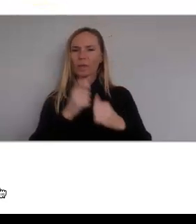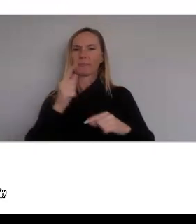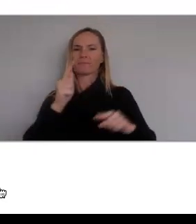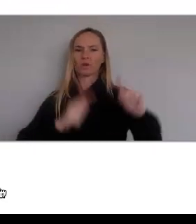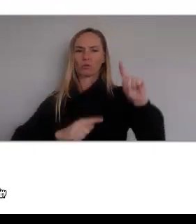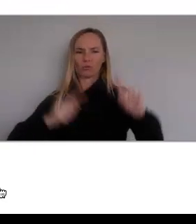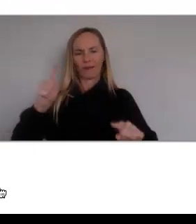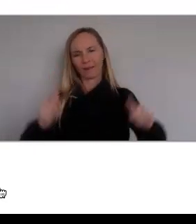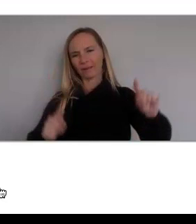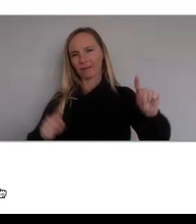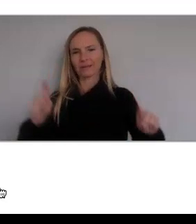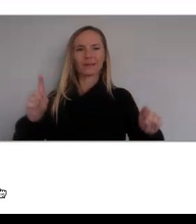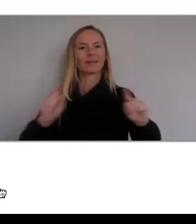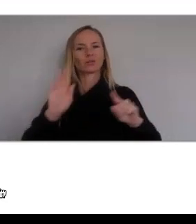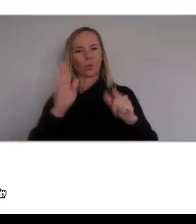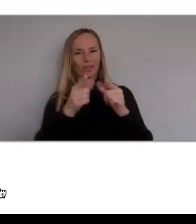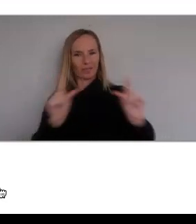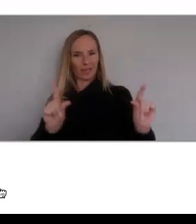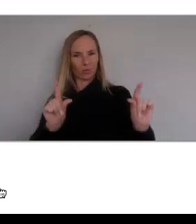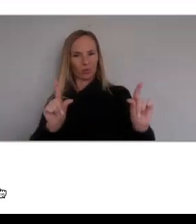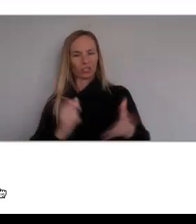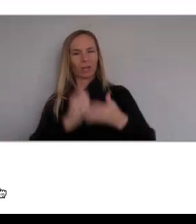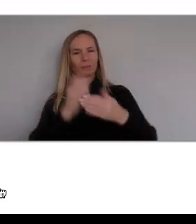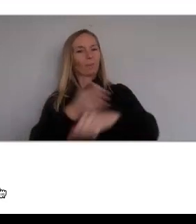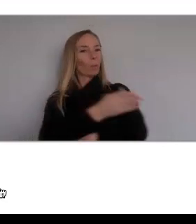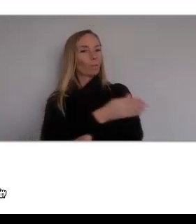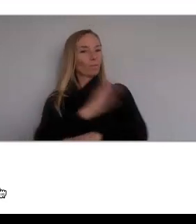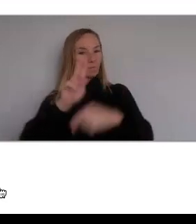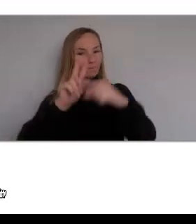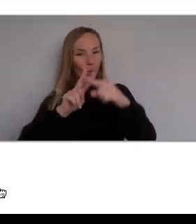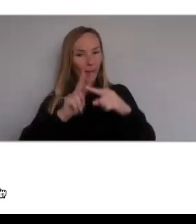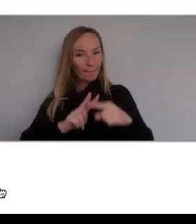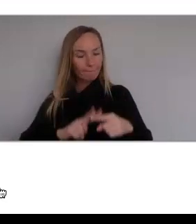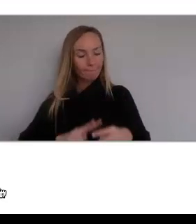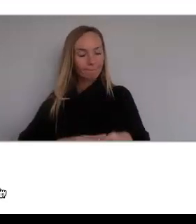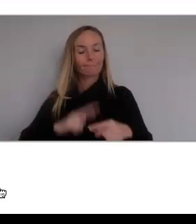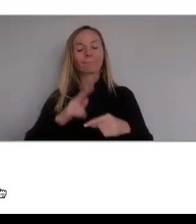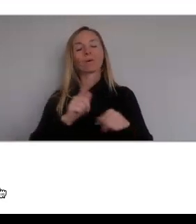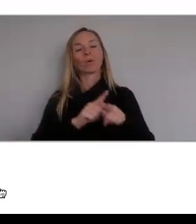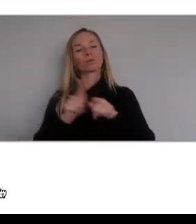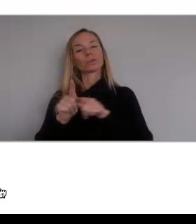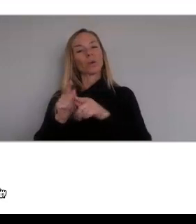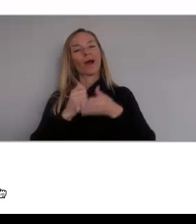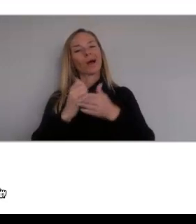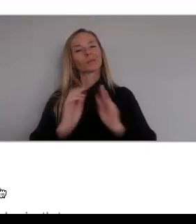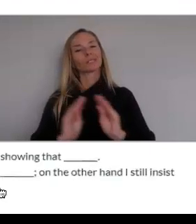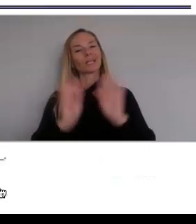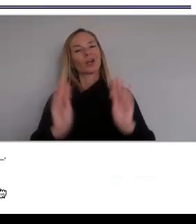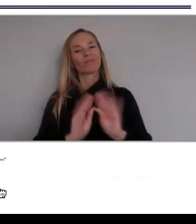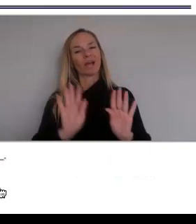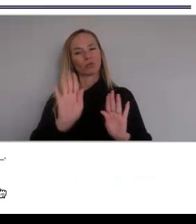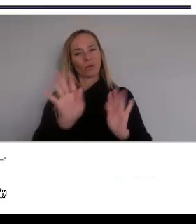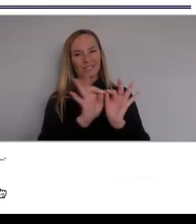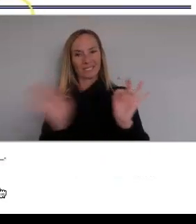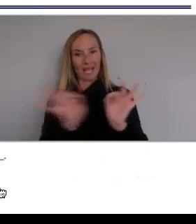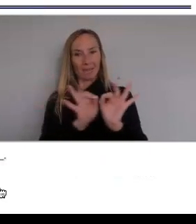variety, adding variety to your language, helps to improve your vocabulary, and it helps you to clarify your